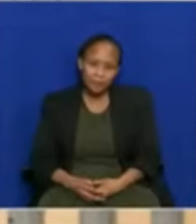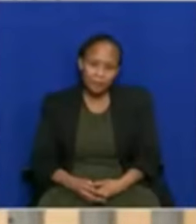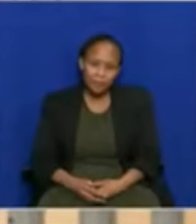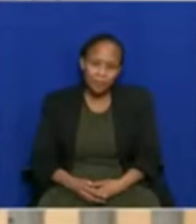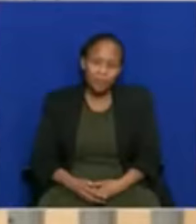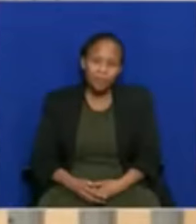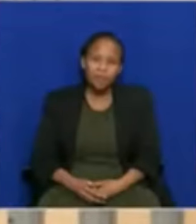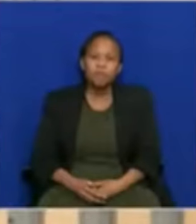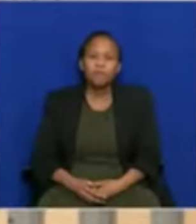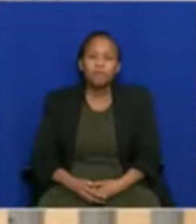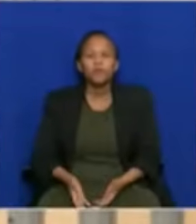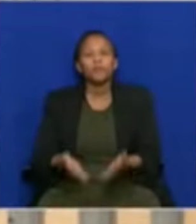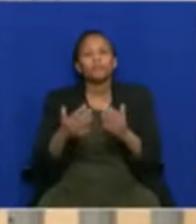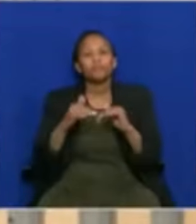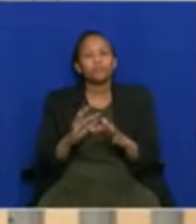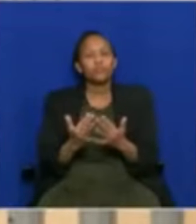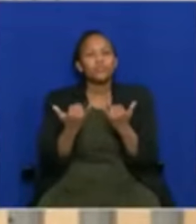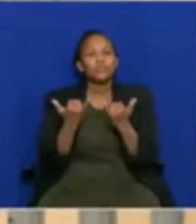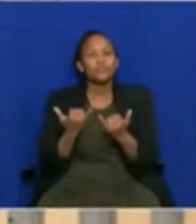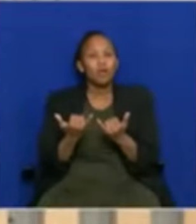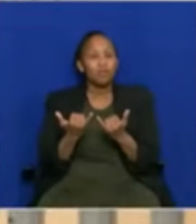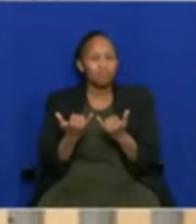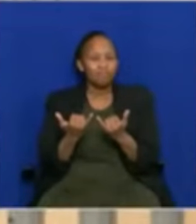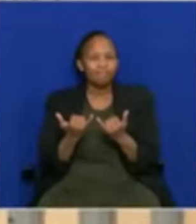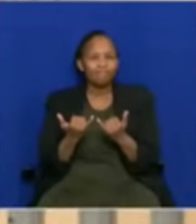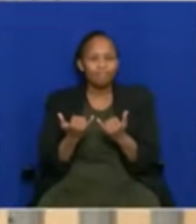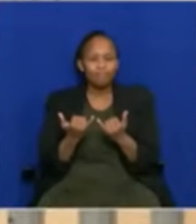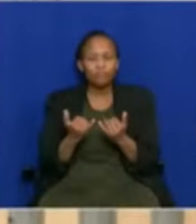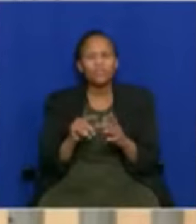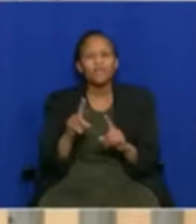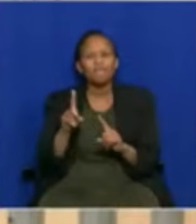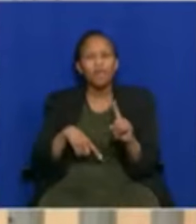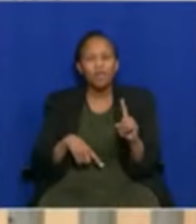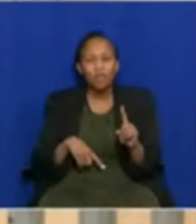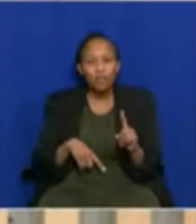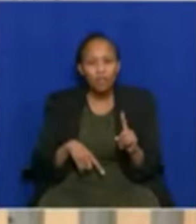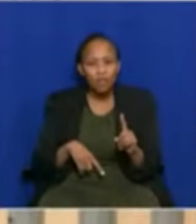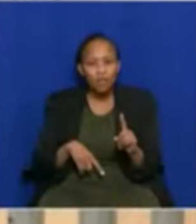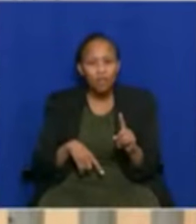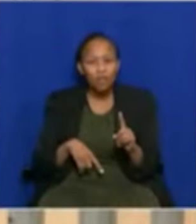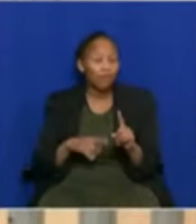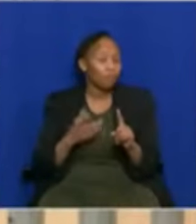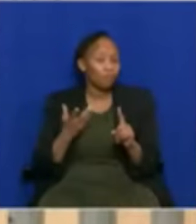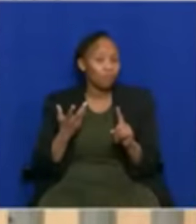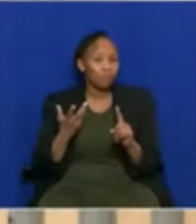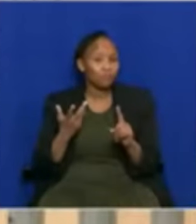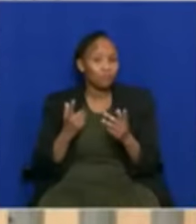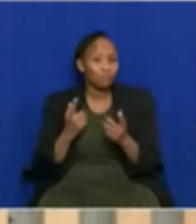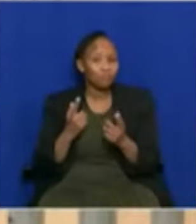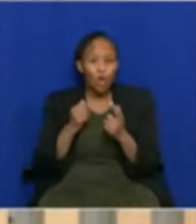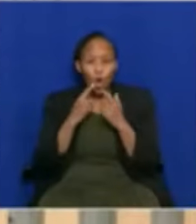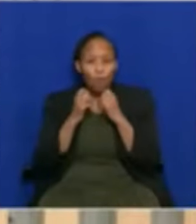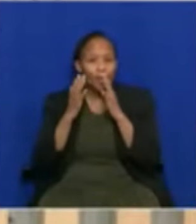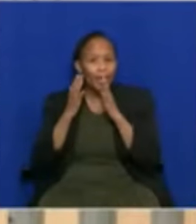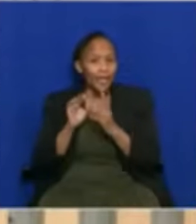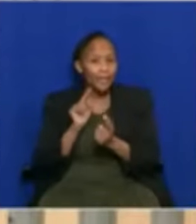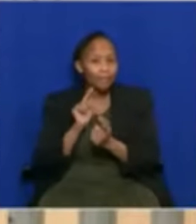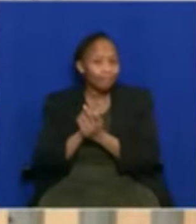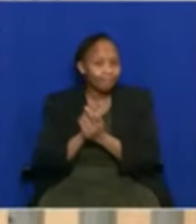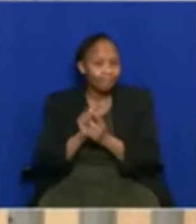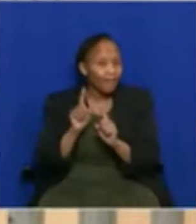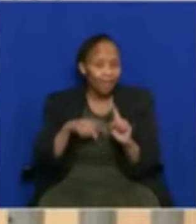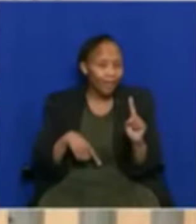they have failed, according to Colonel Phillips, to meet with the complainant, being Mr.